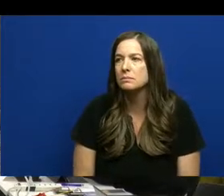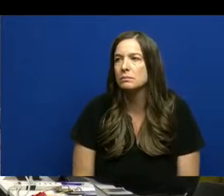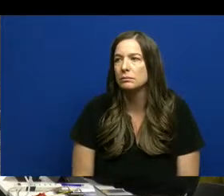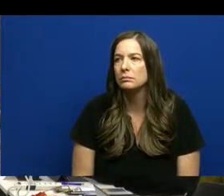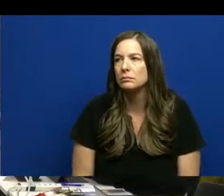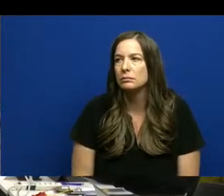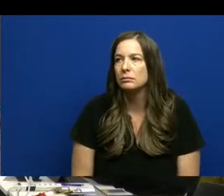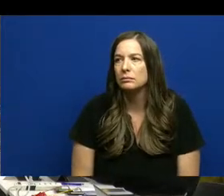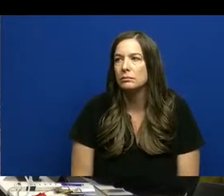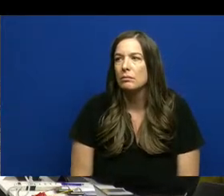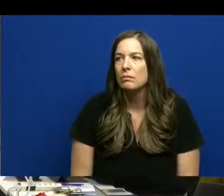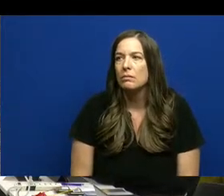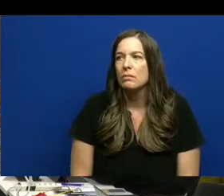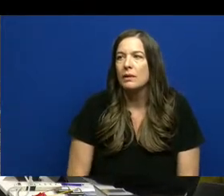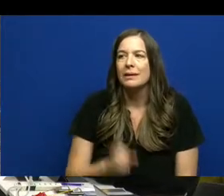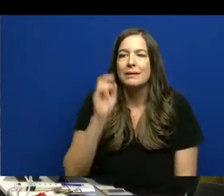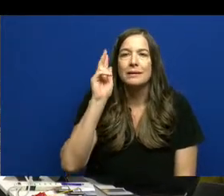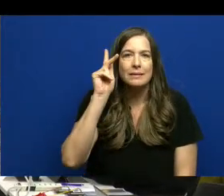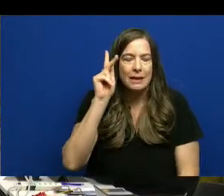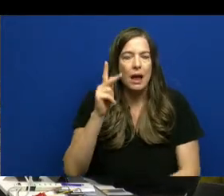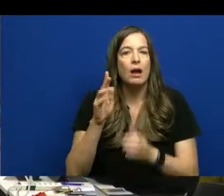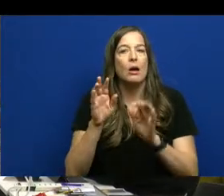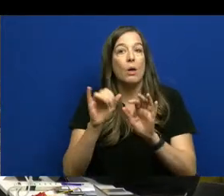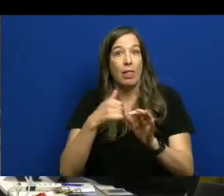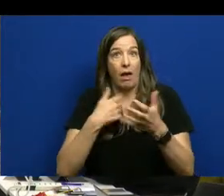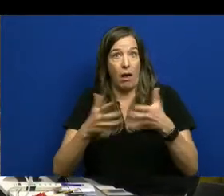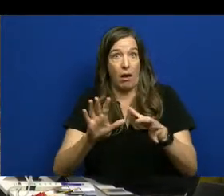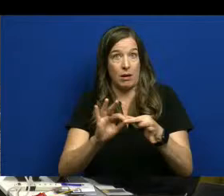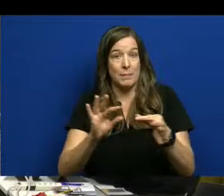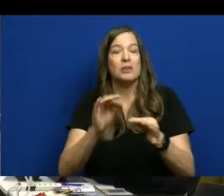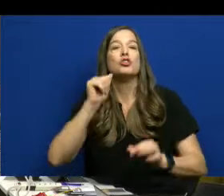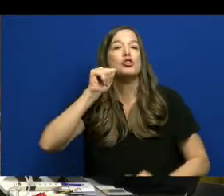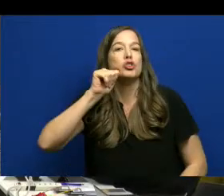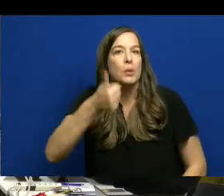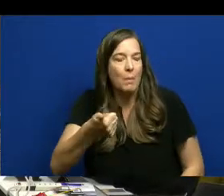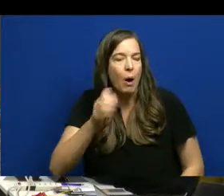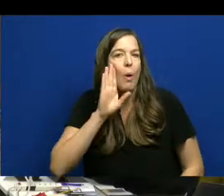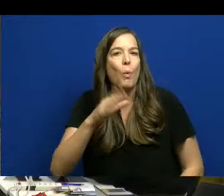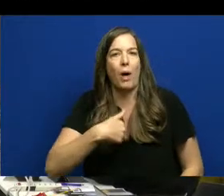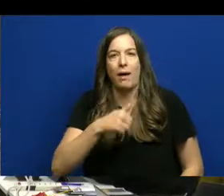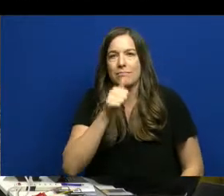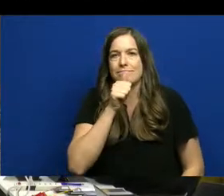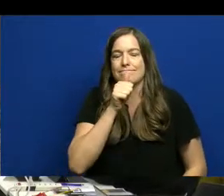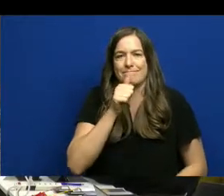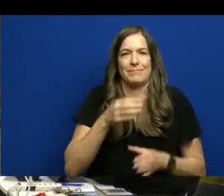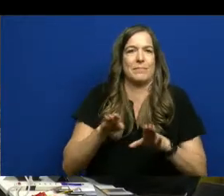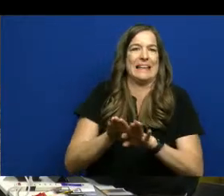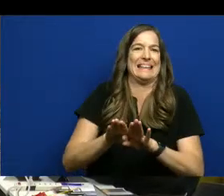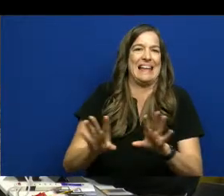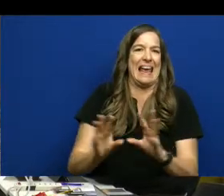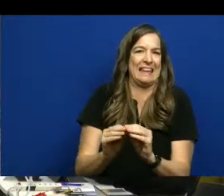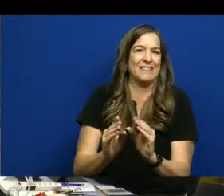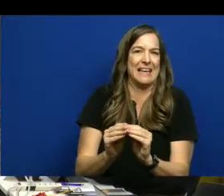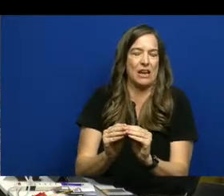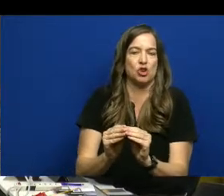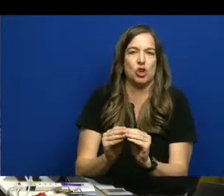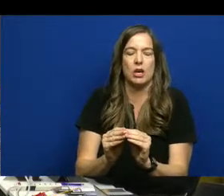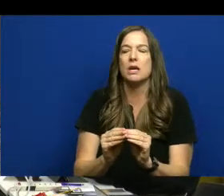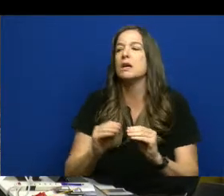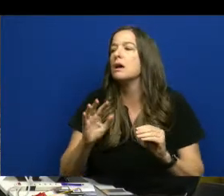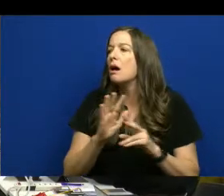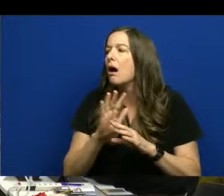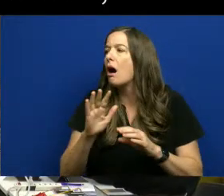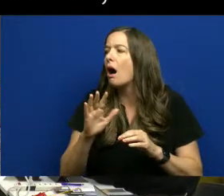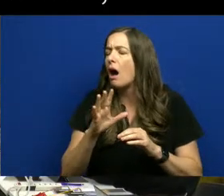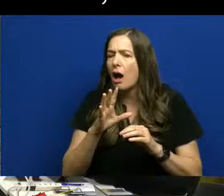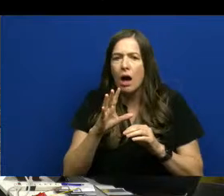Like I mentioned, tomorrow we will be in executive session. And moving on to future agenda items, actually, we're going to just